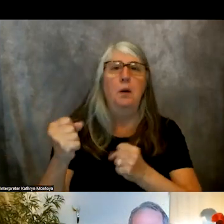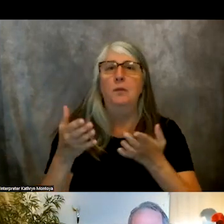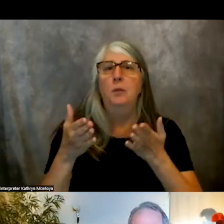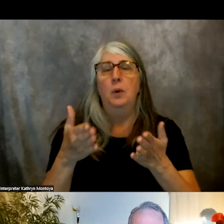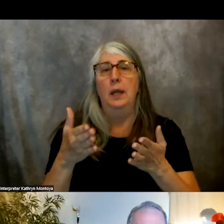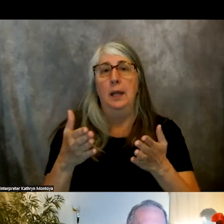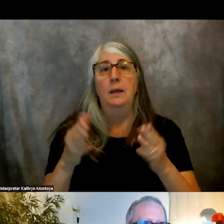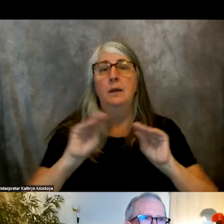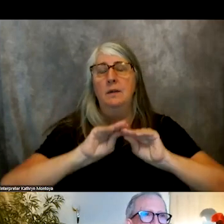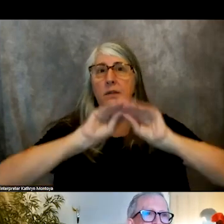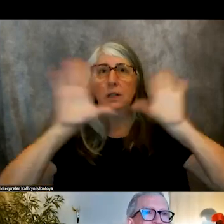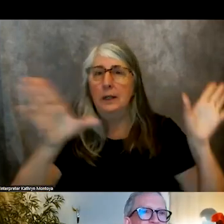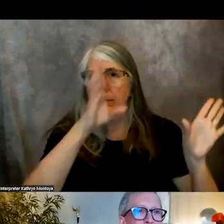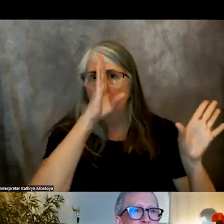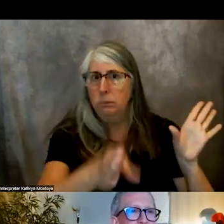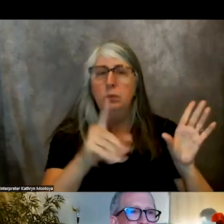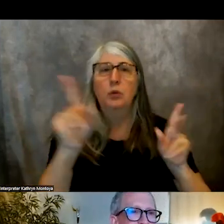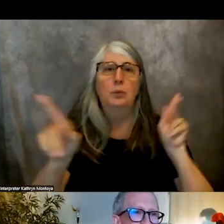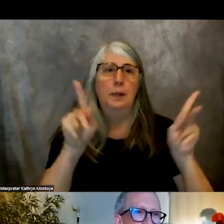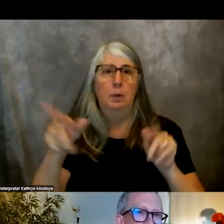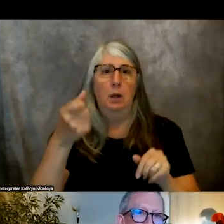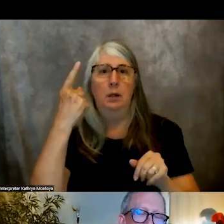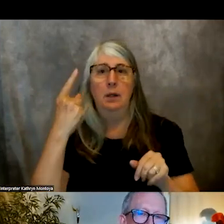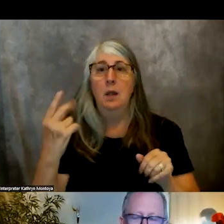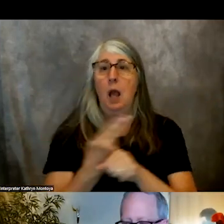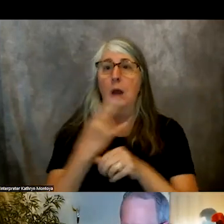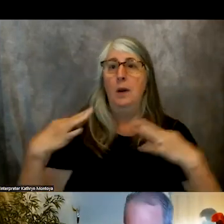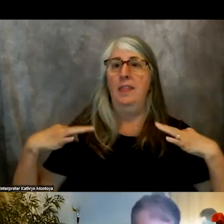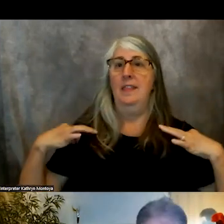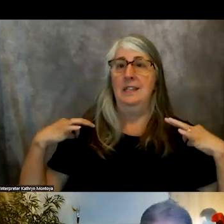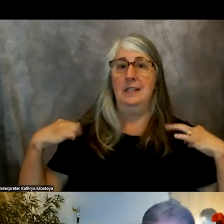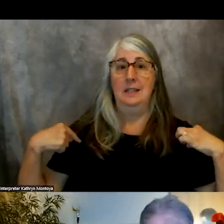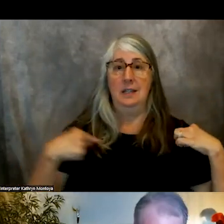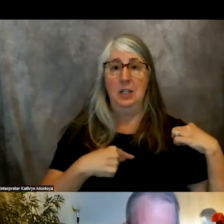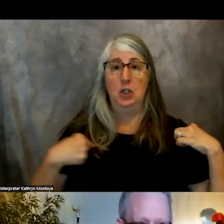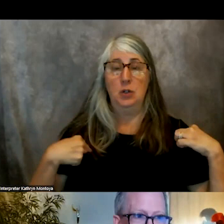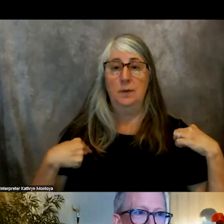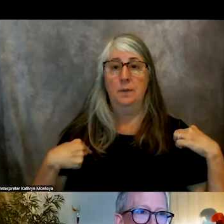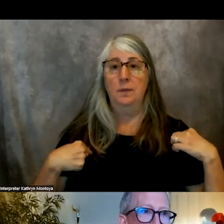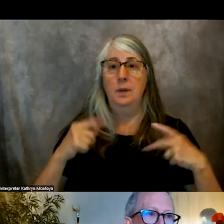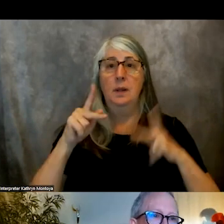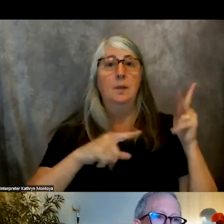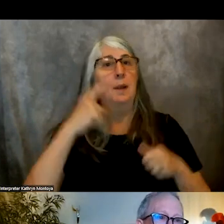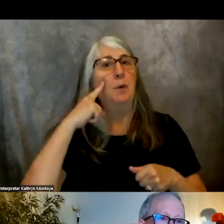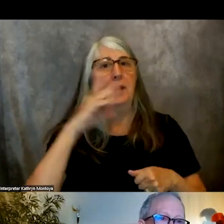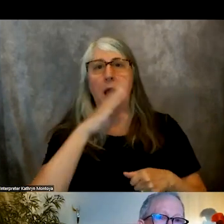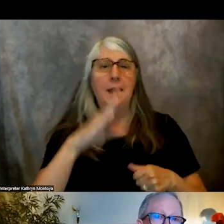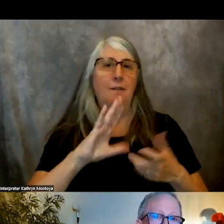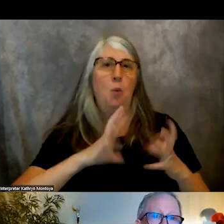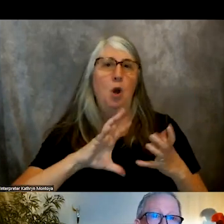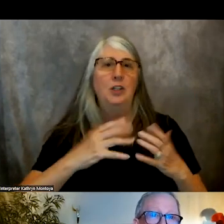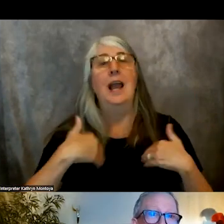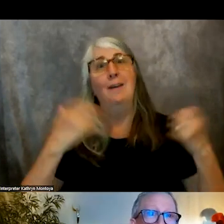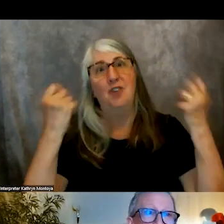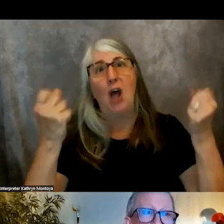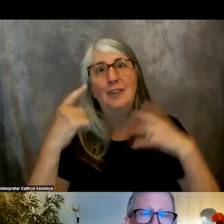getting through to folks. I wear this t-shirt. In fact, people think I must never wash it. I actually have dozens of